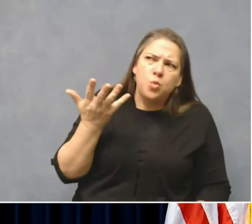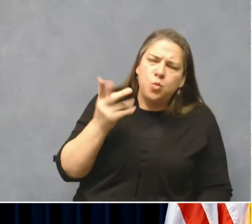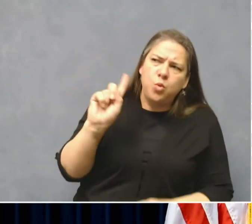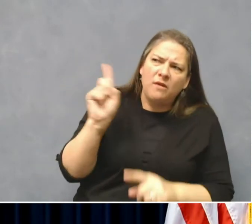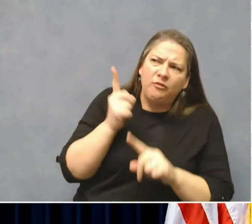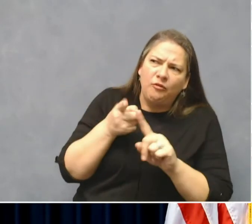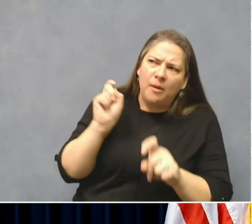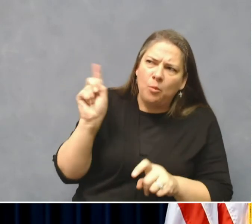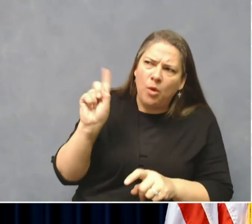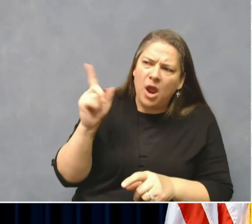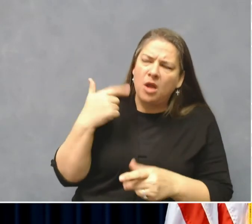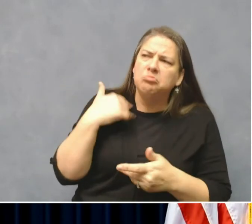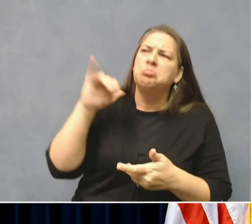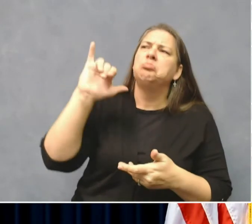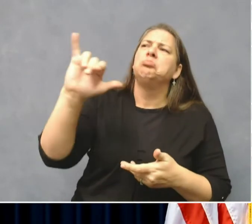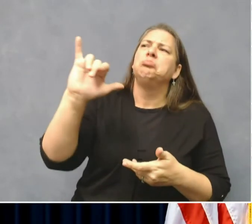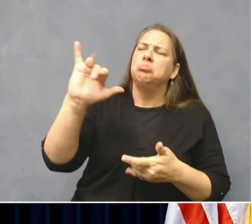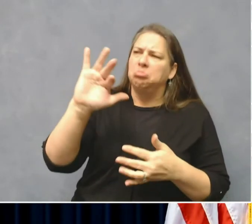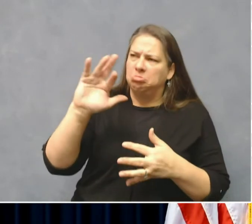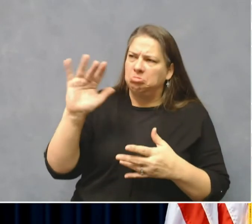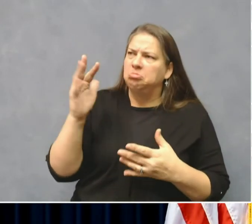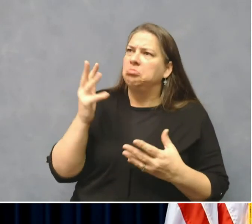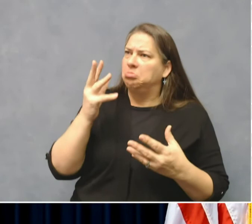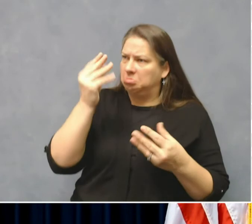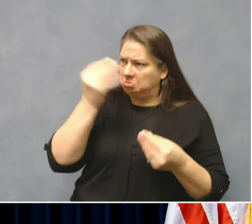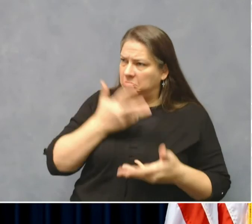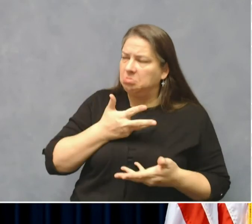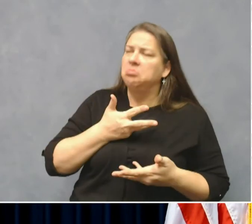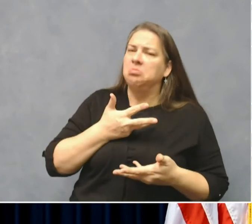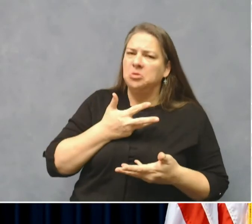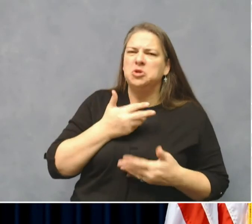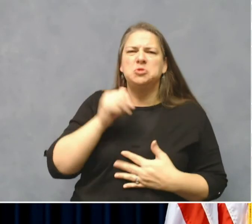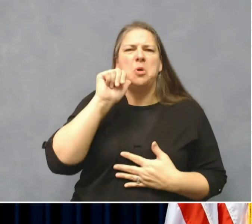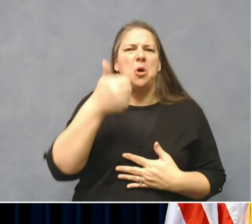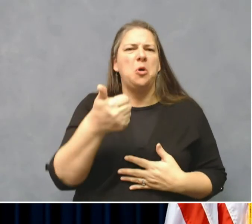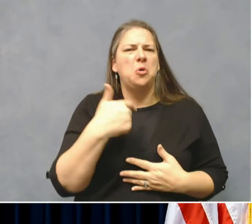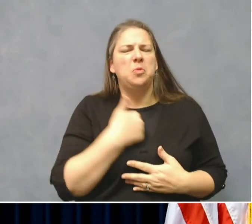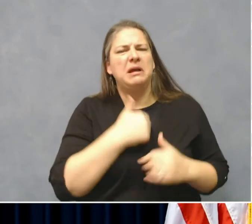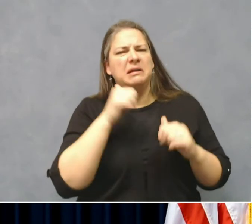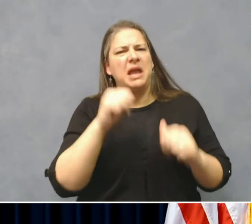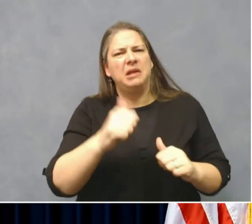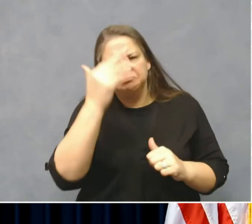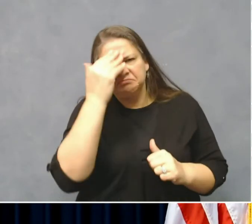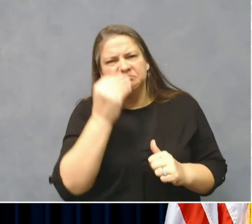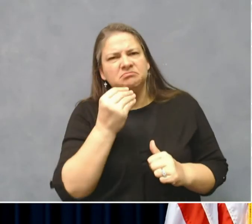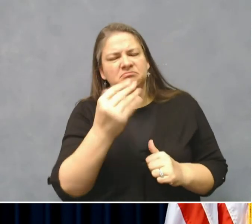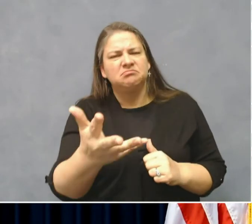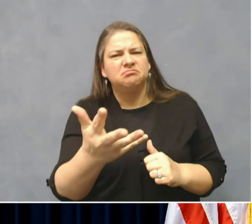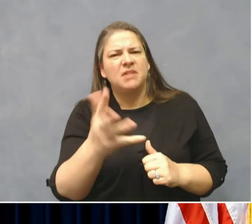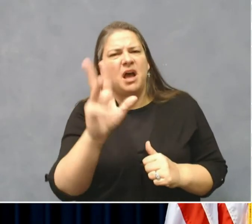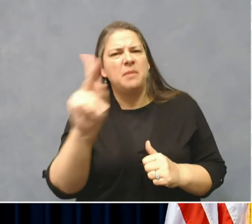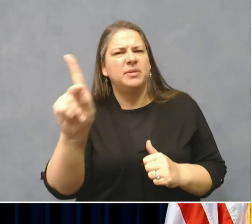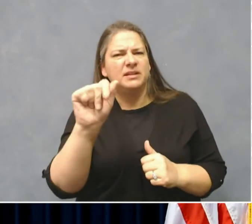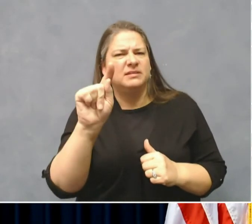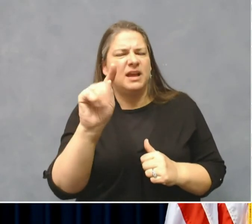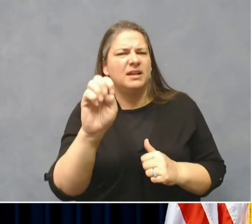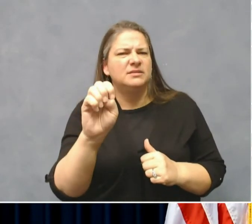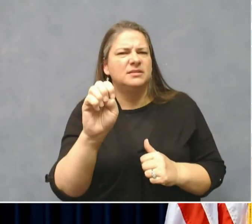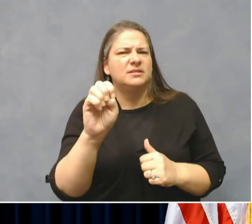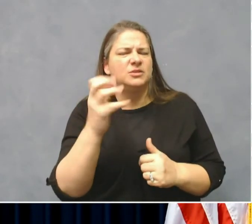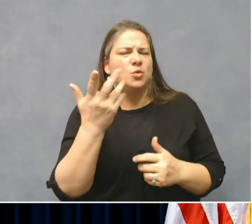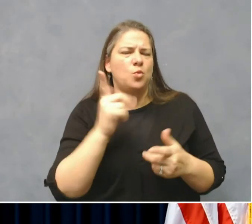process was, and then hopefully as early as tomorrow be able to give you our position